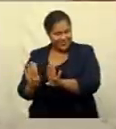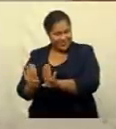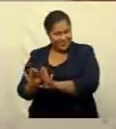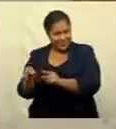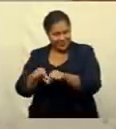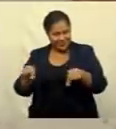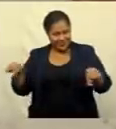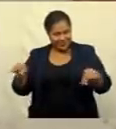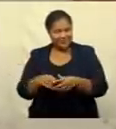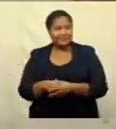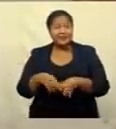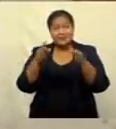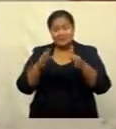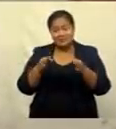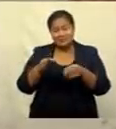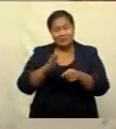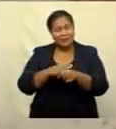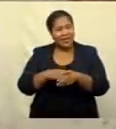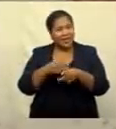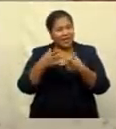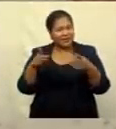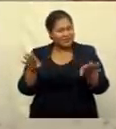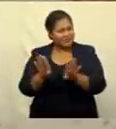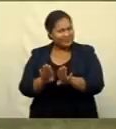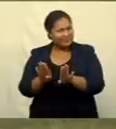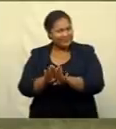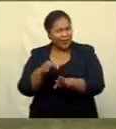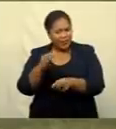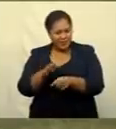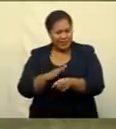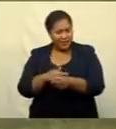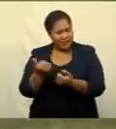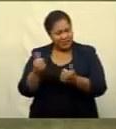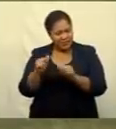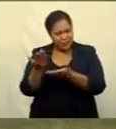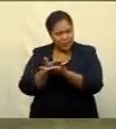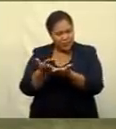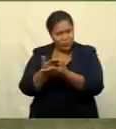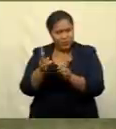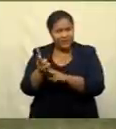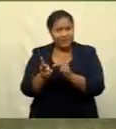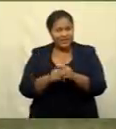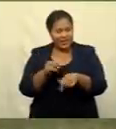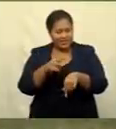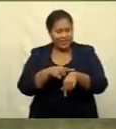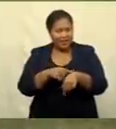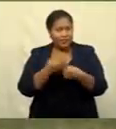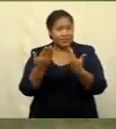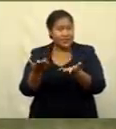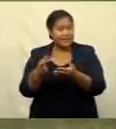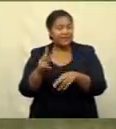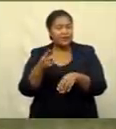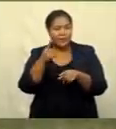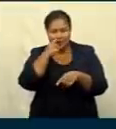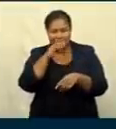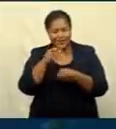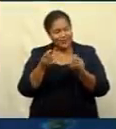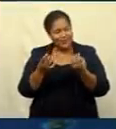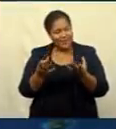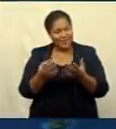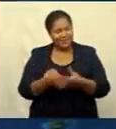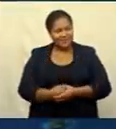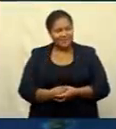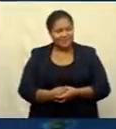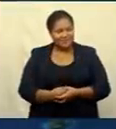The decision to have the lockdown was made after consultation with the villagers, and time was also given for people to prepare.